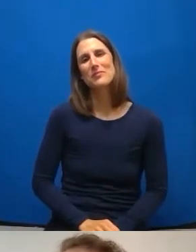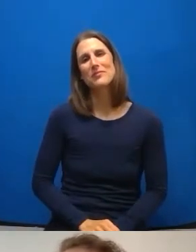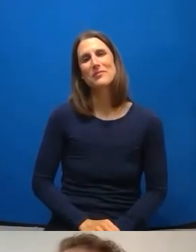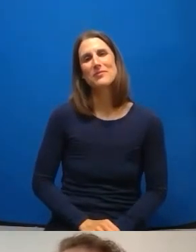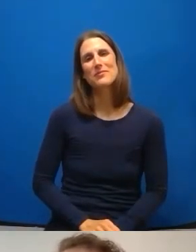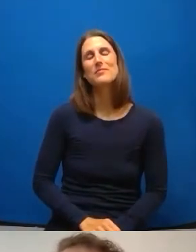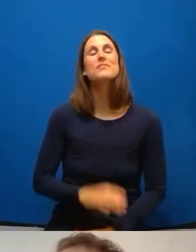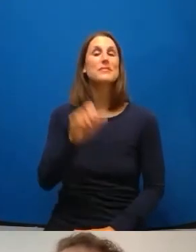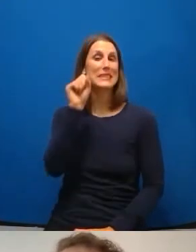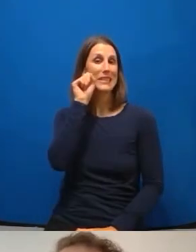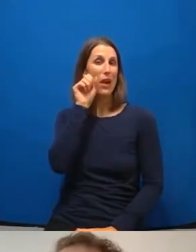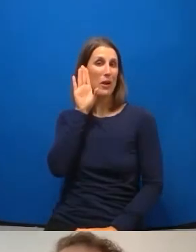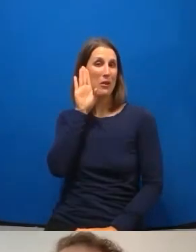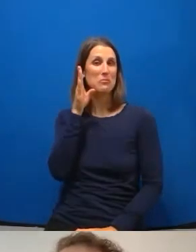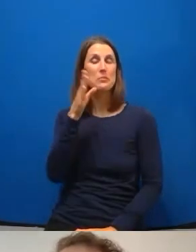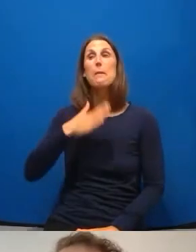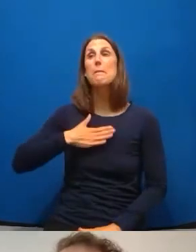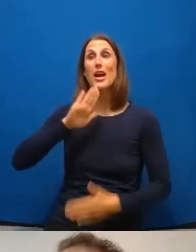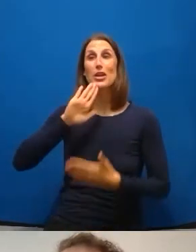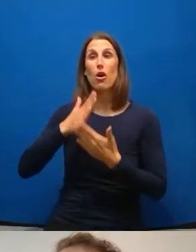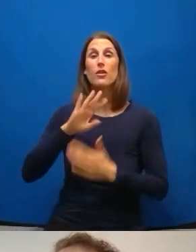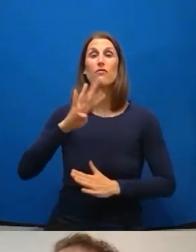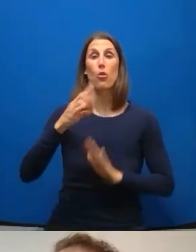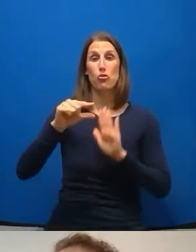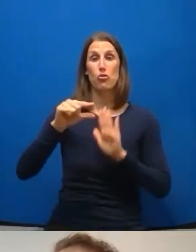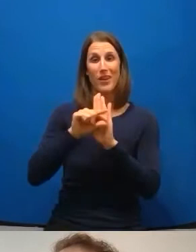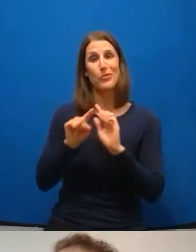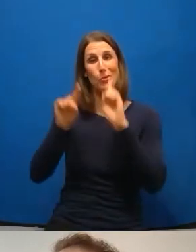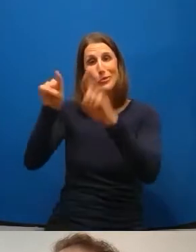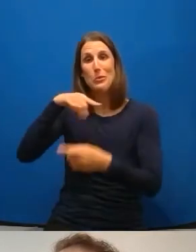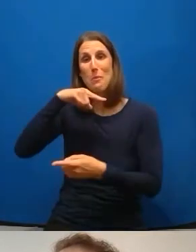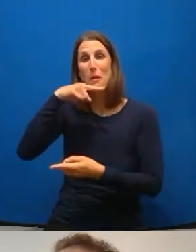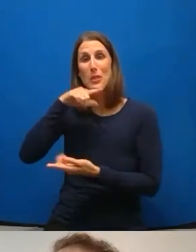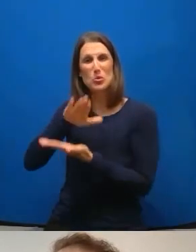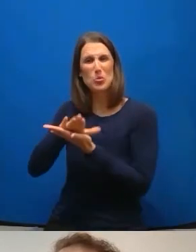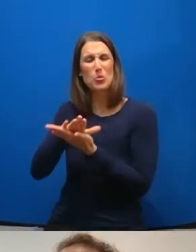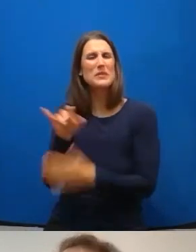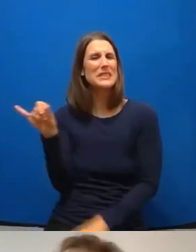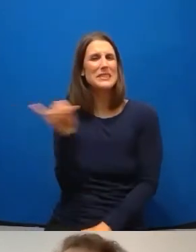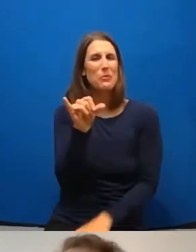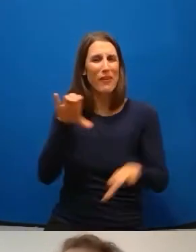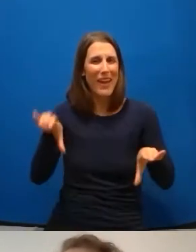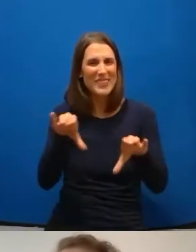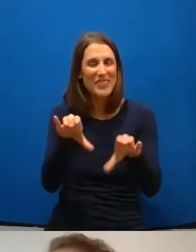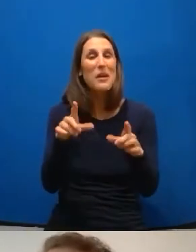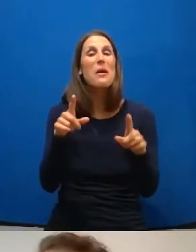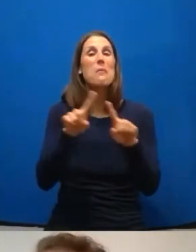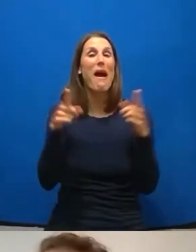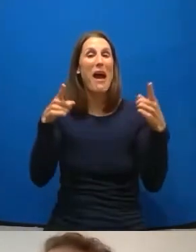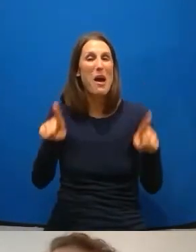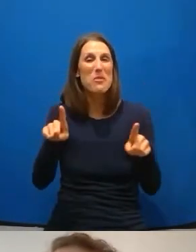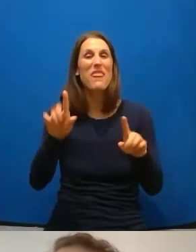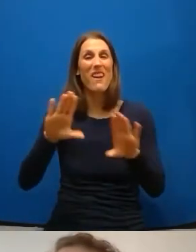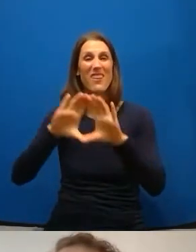My daughter is in 4th grade in a public school, and they do a lot of that too. But of course, it's like 25 children, and they're all running to